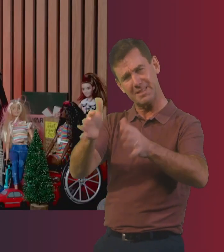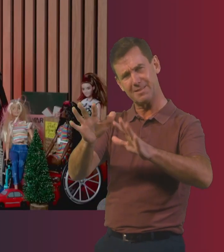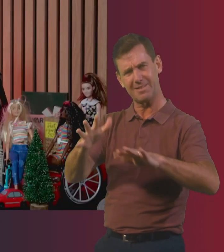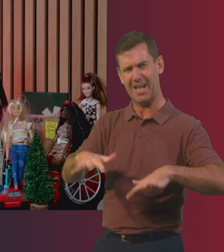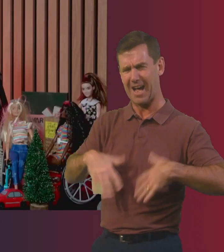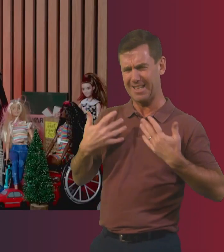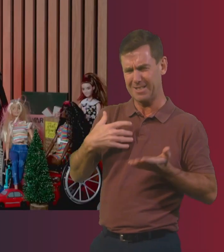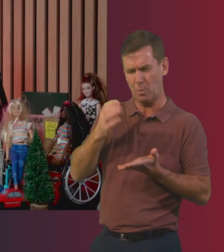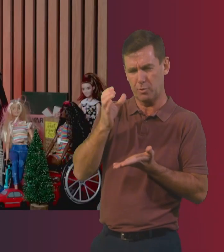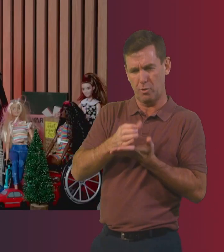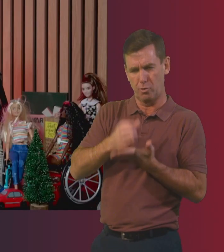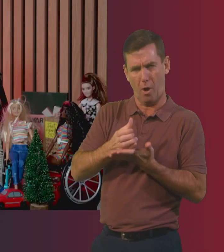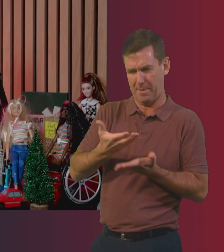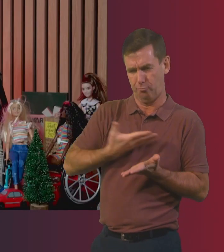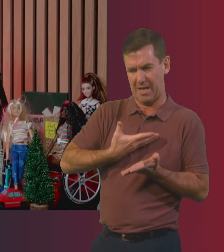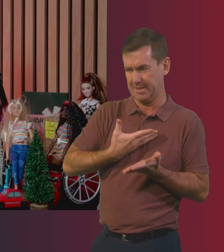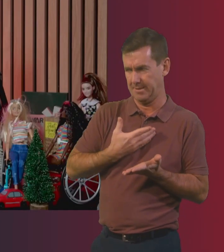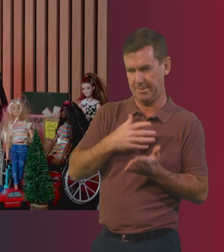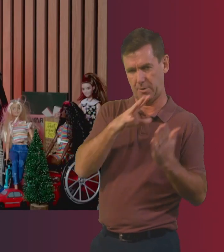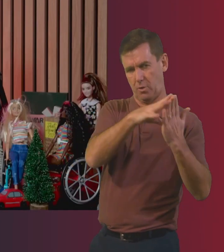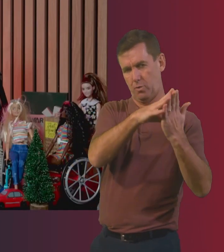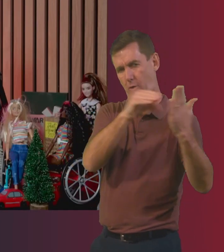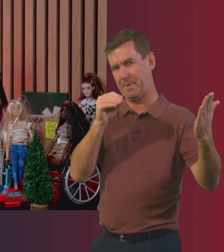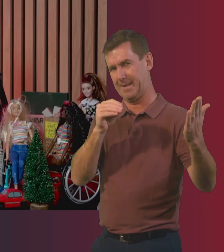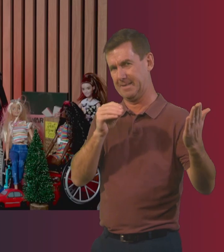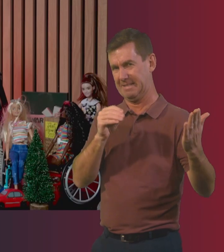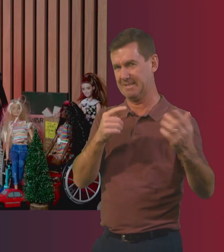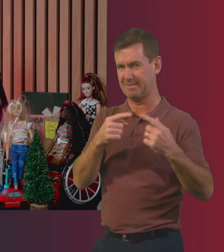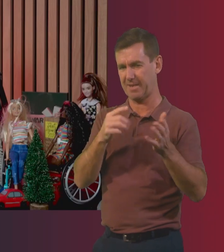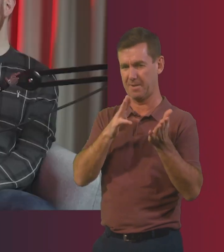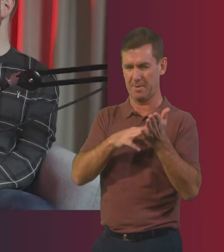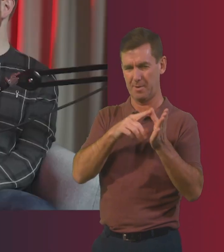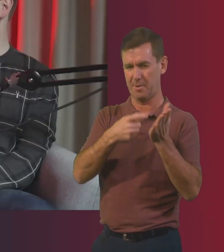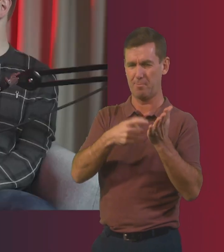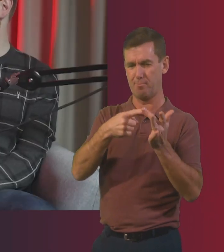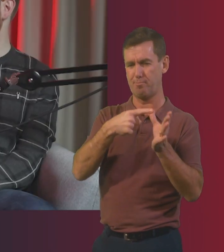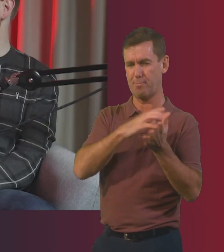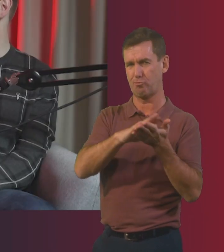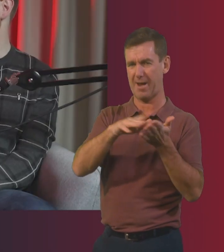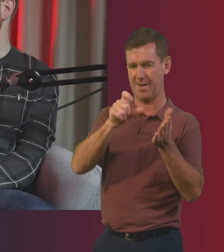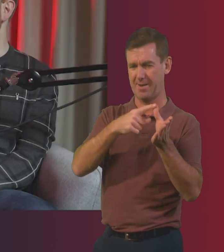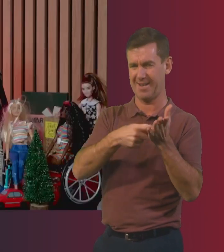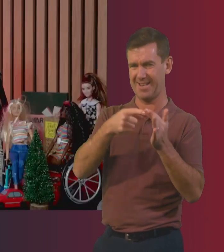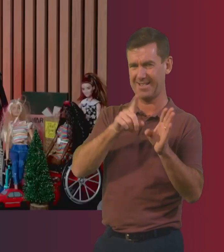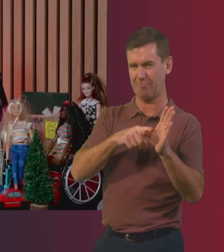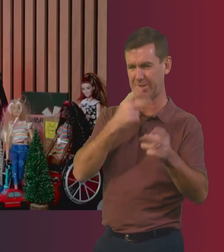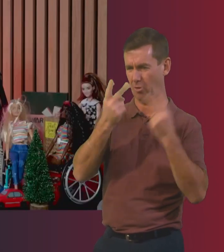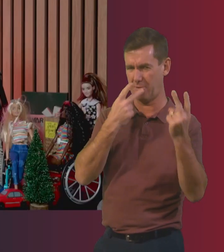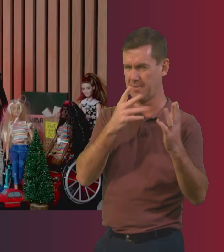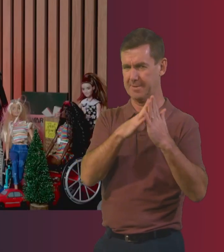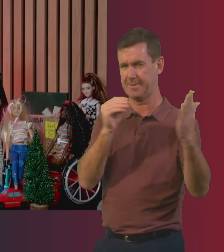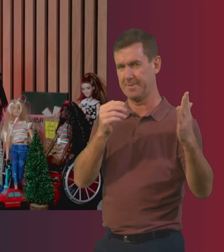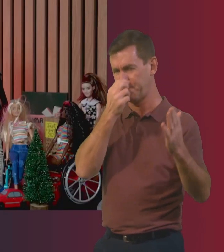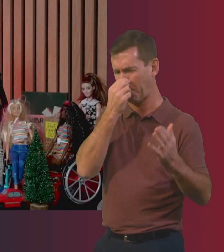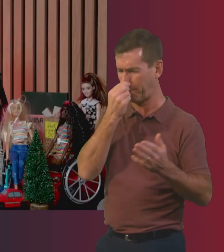copyright. I didn't want to do like the, melody of like Mariah Carey or something. I liked it. It was sort of That'll do. ambiguously Christmassy. That'll do. I feel like